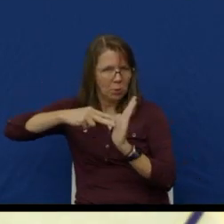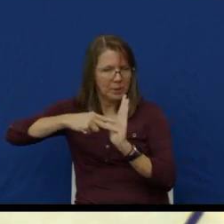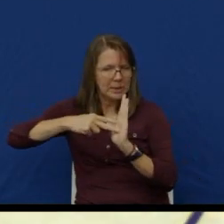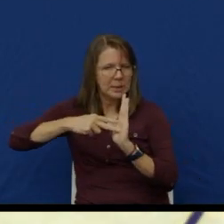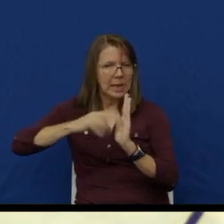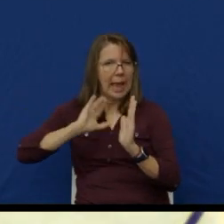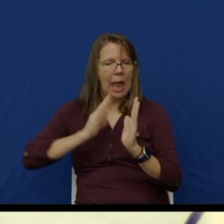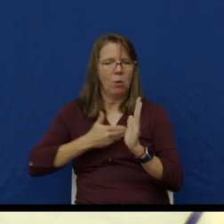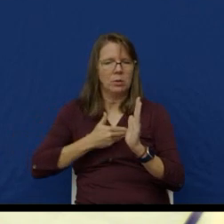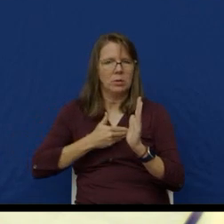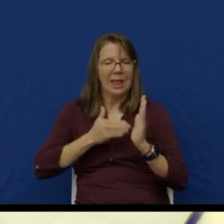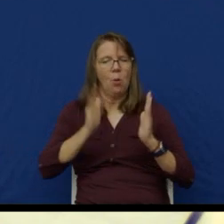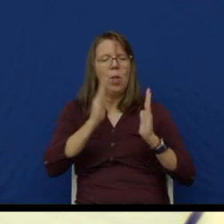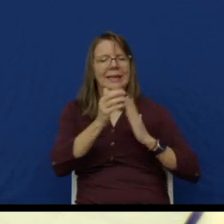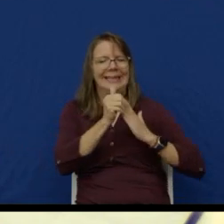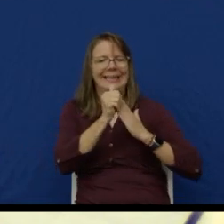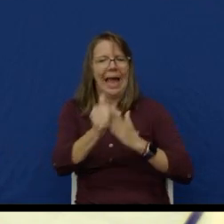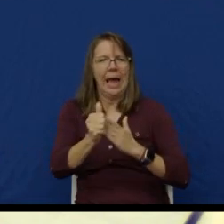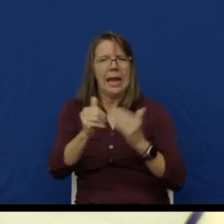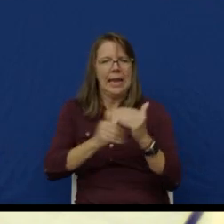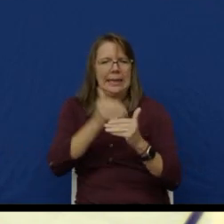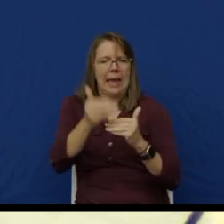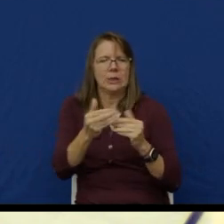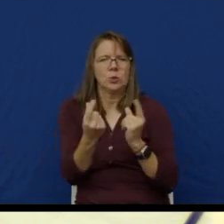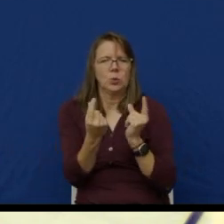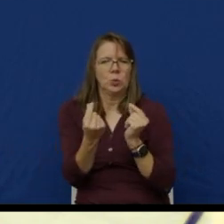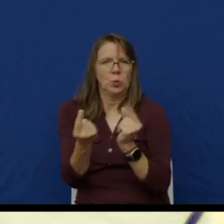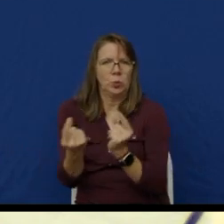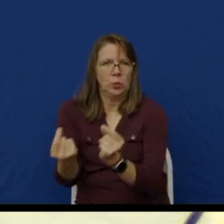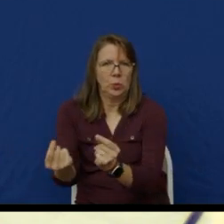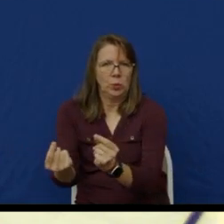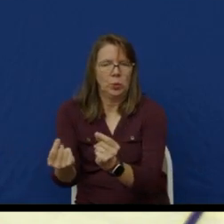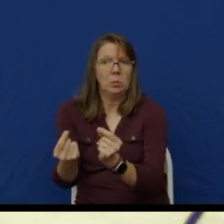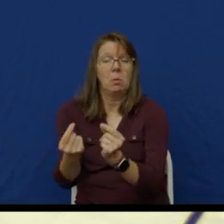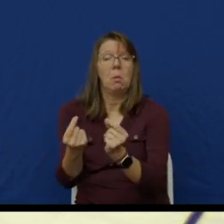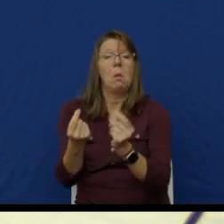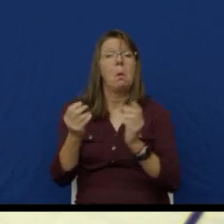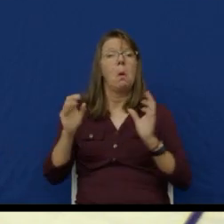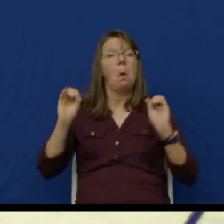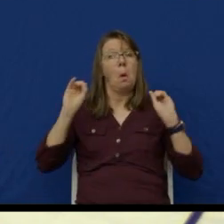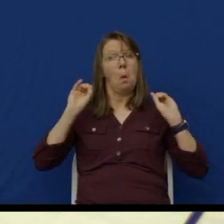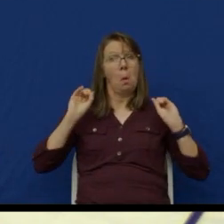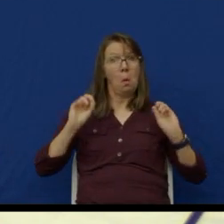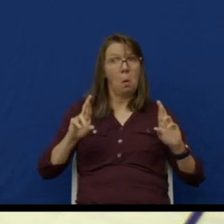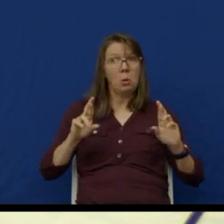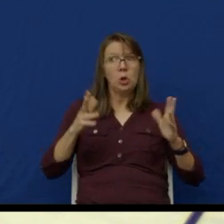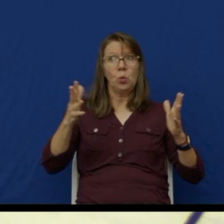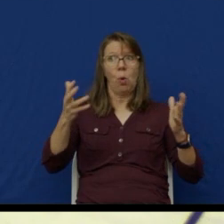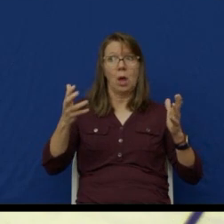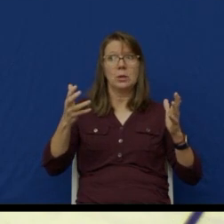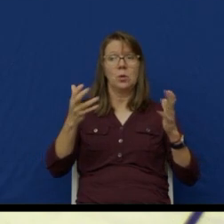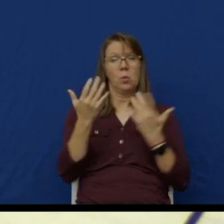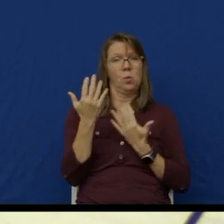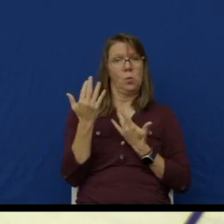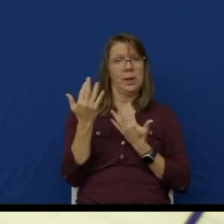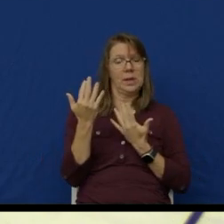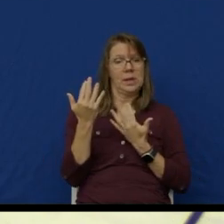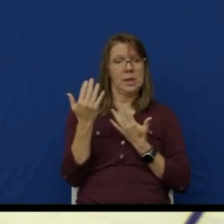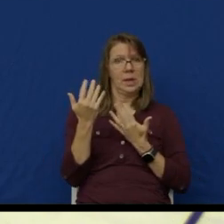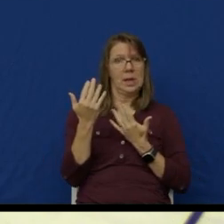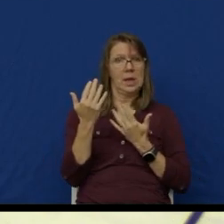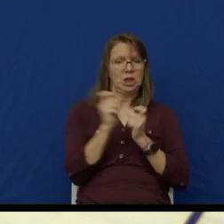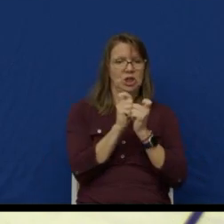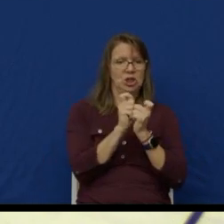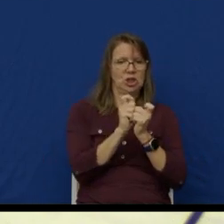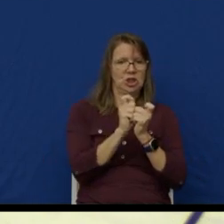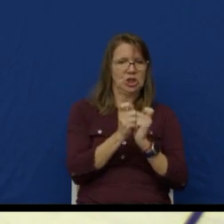intentions of this call to action. Or do you want a further draft brought to you? I